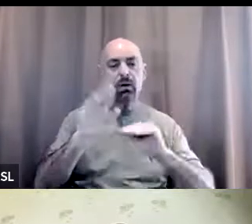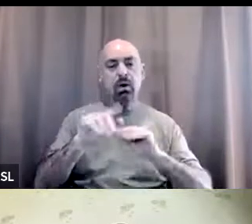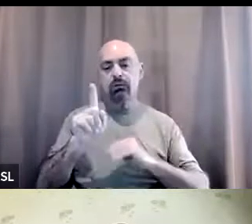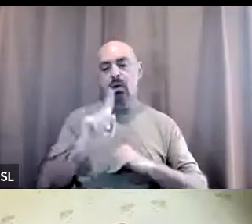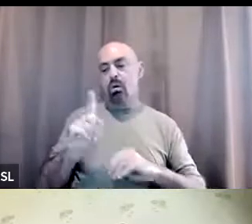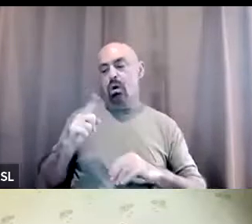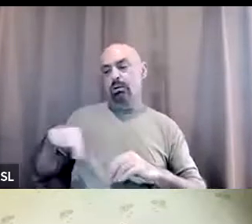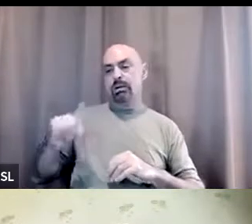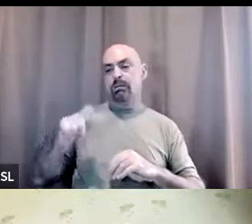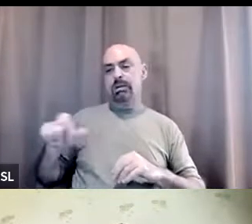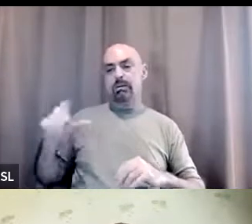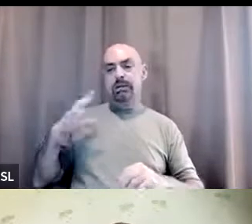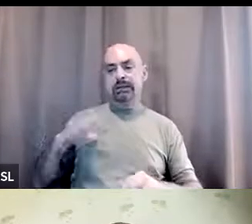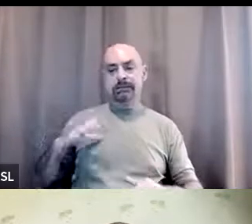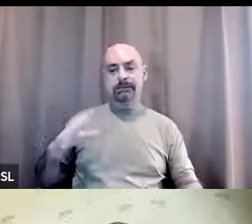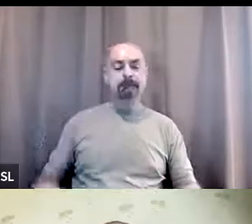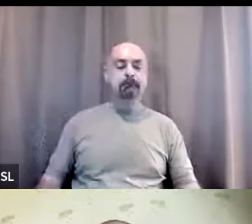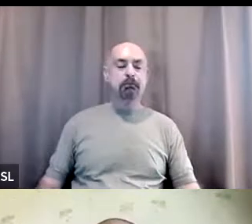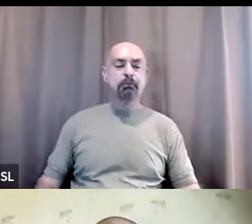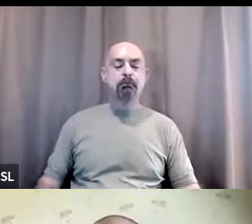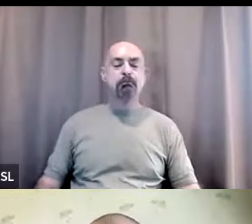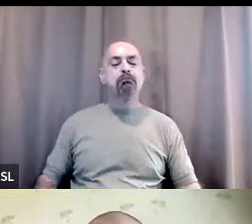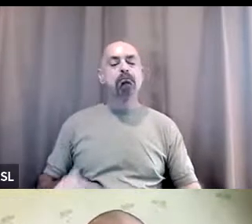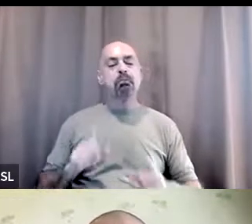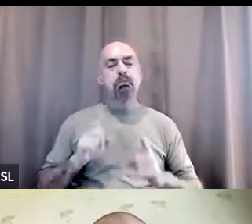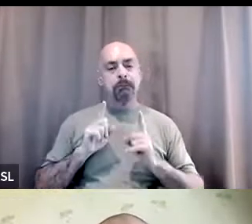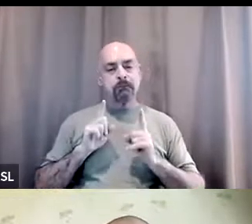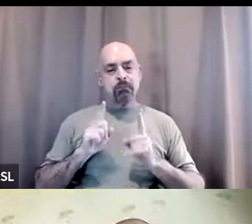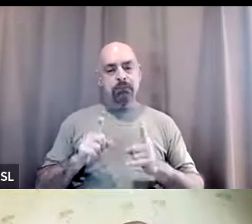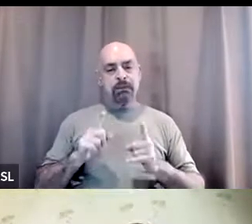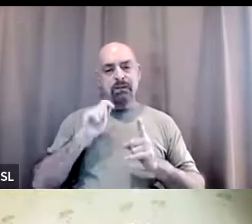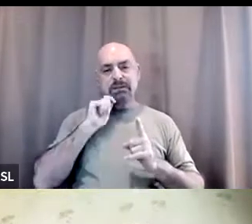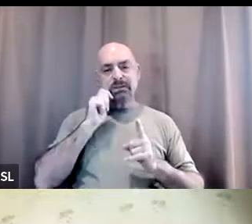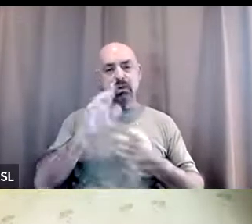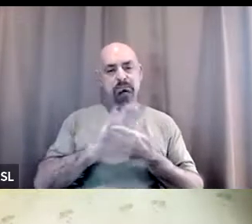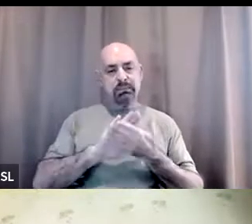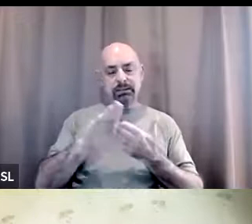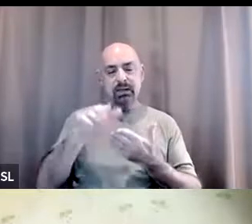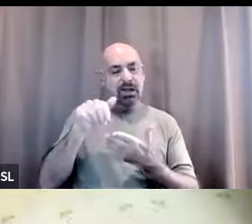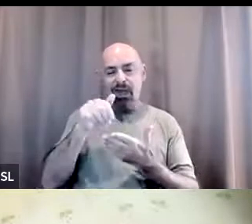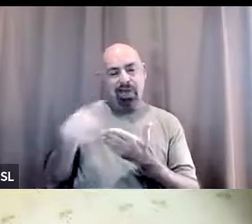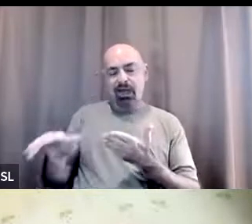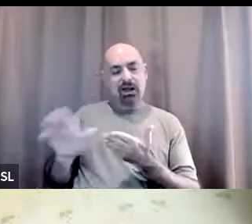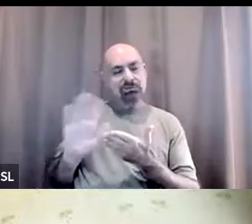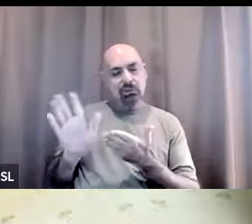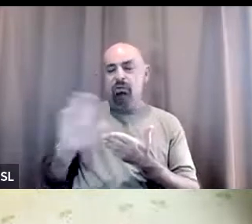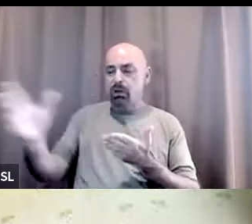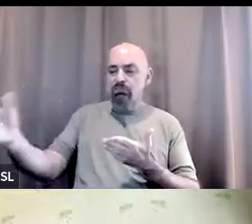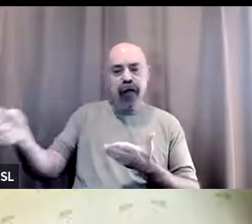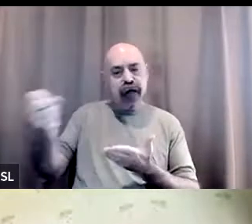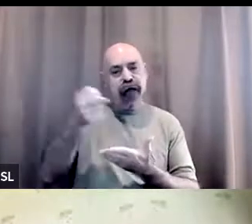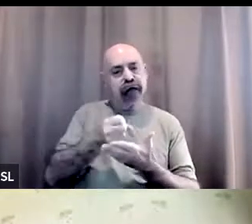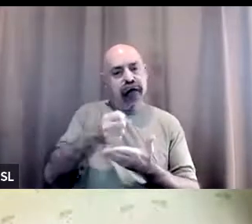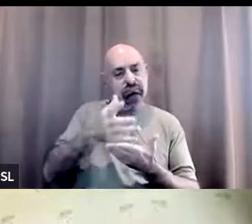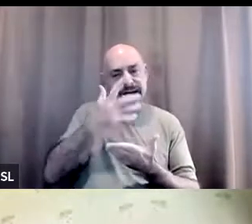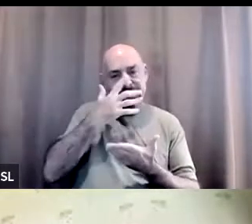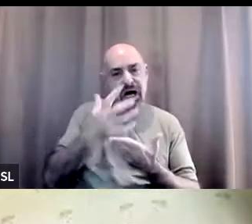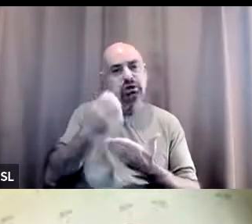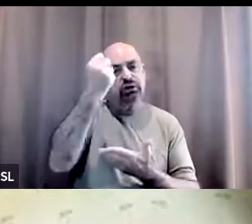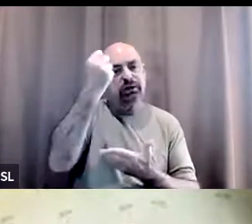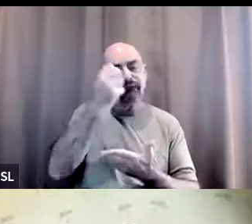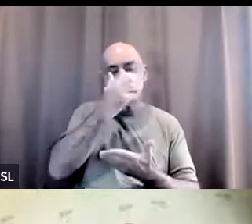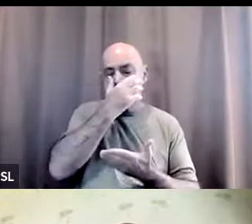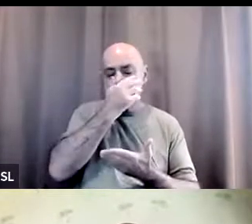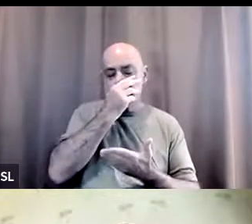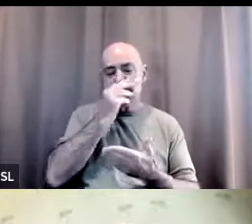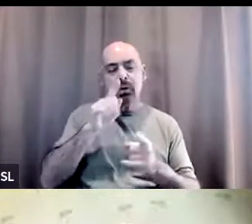with disabilities. This will ensure they're not excluded and can achieve their life ambitions, while also enabling